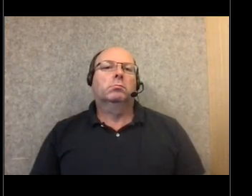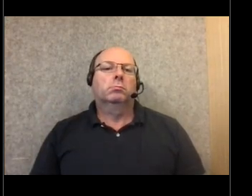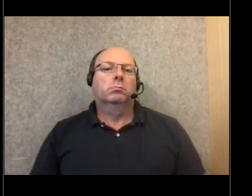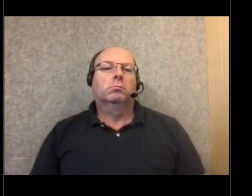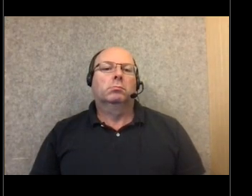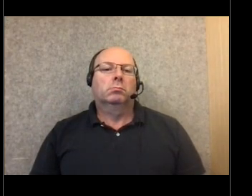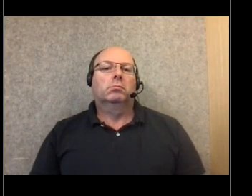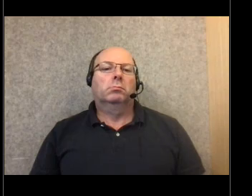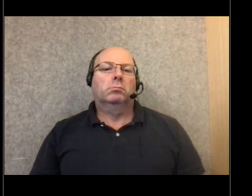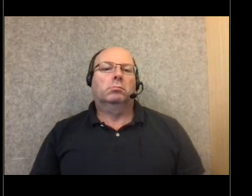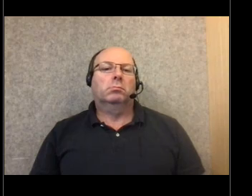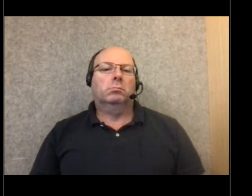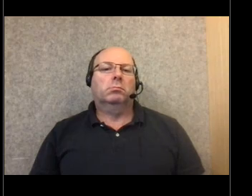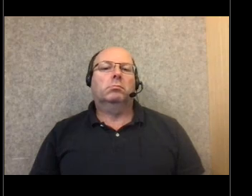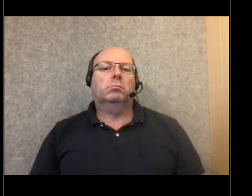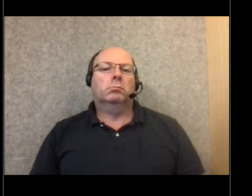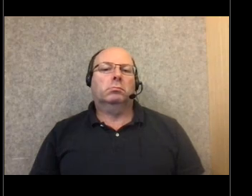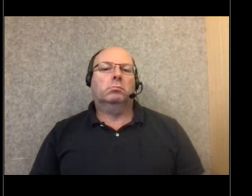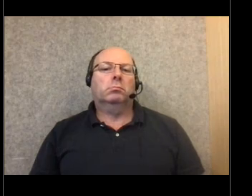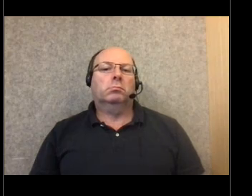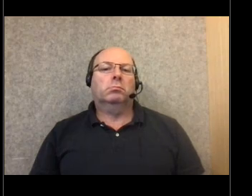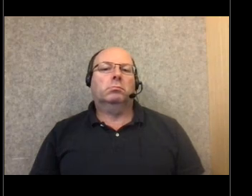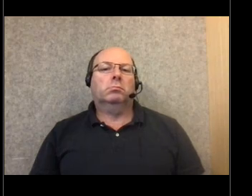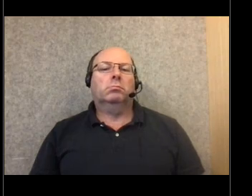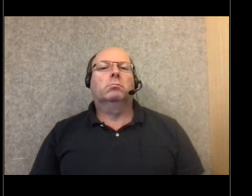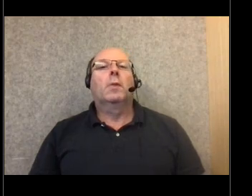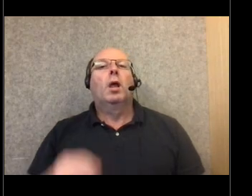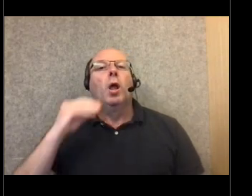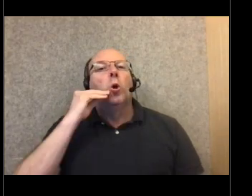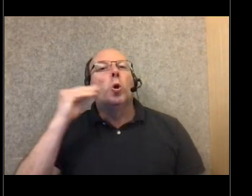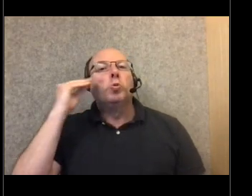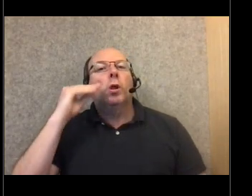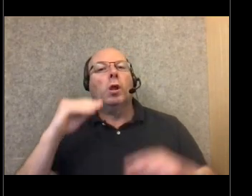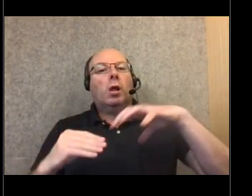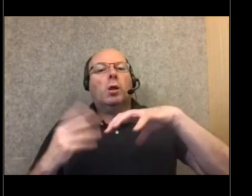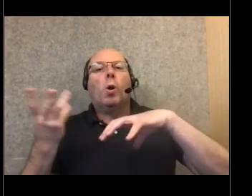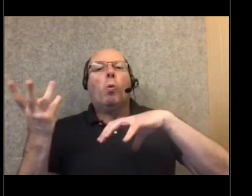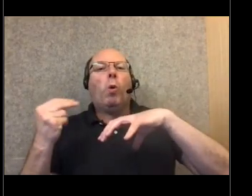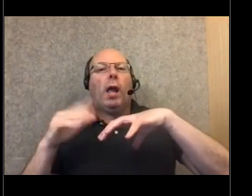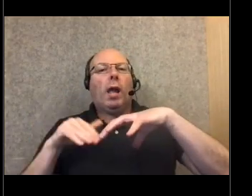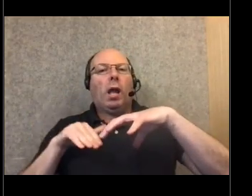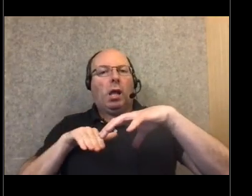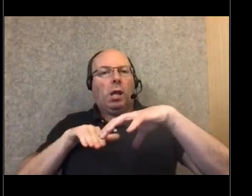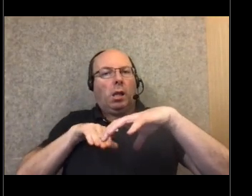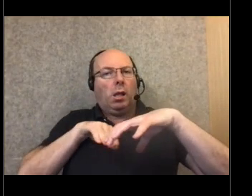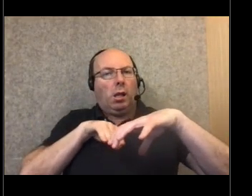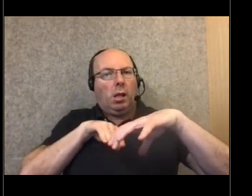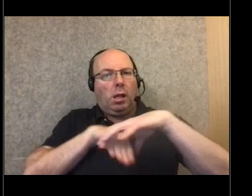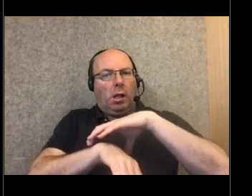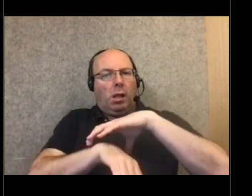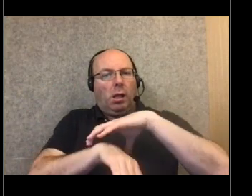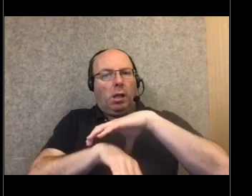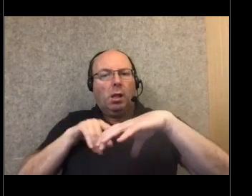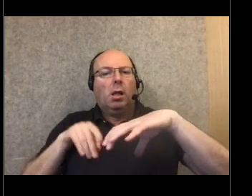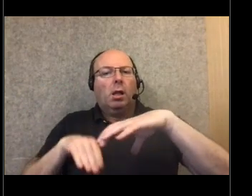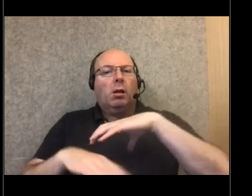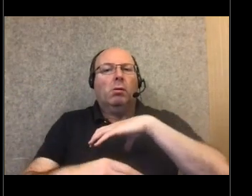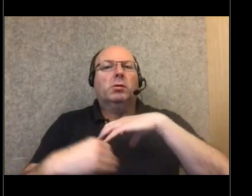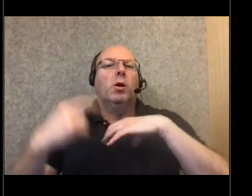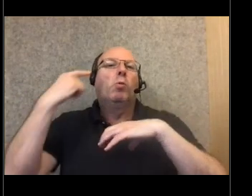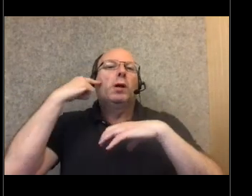may be required to a dwelling unit, such as when or if a patio